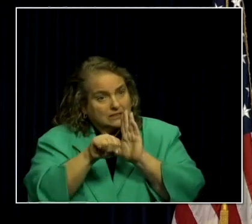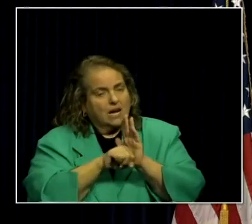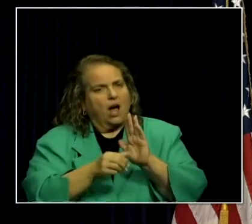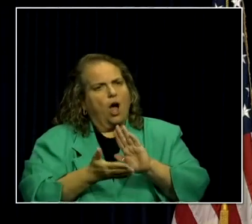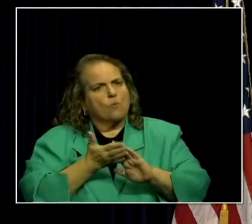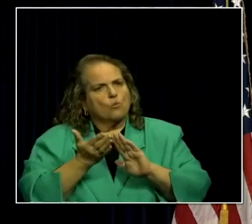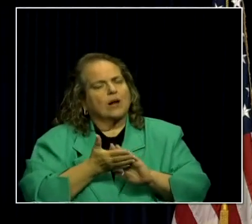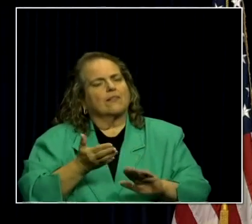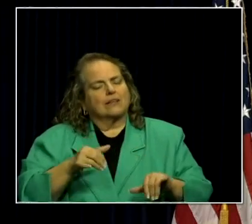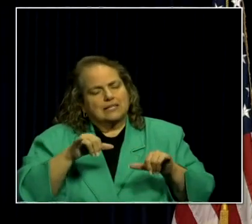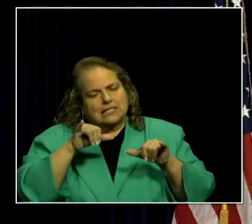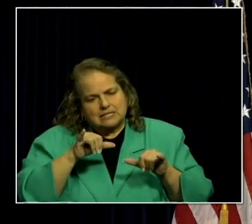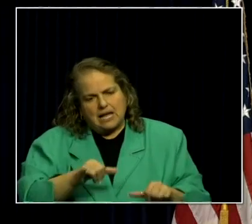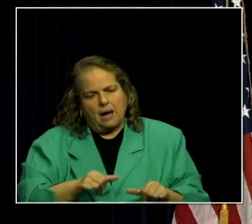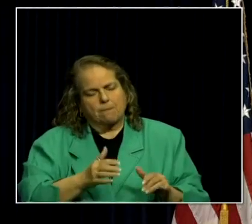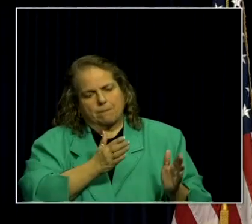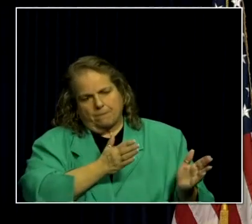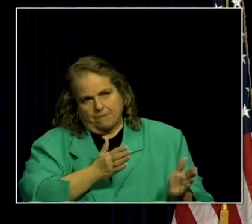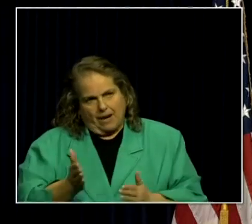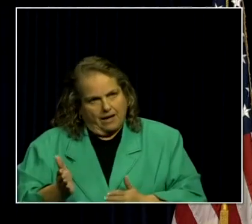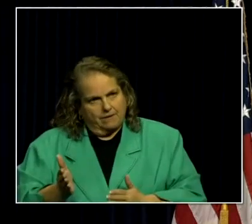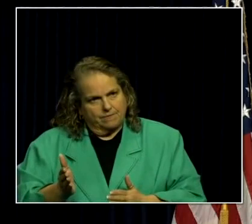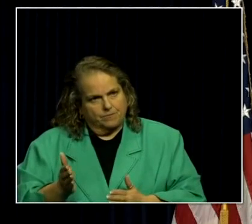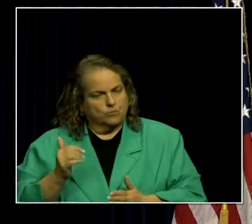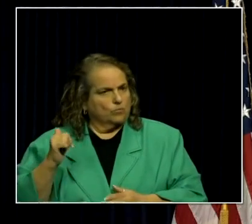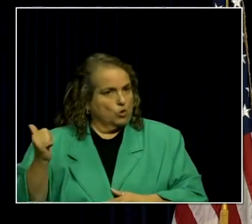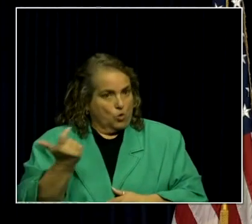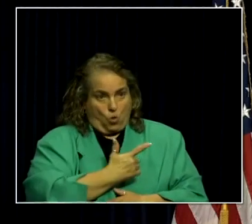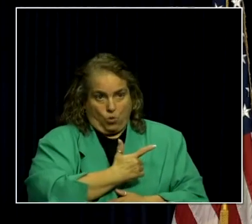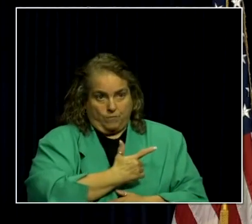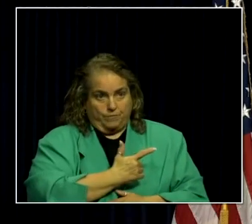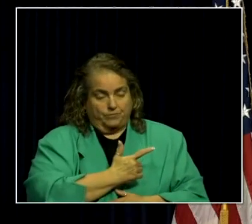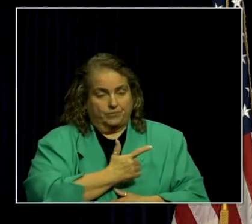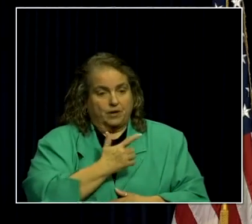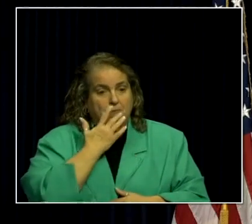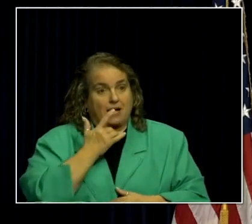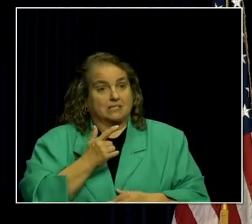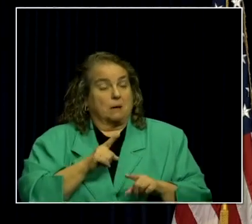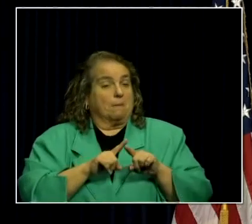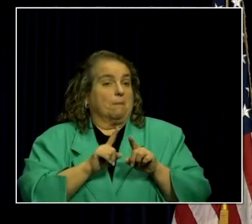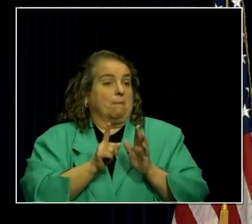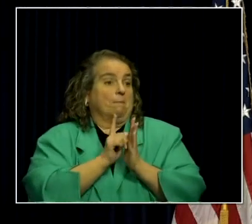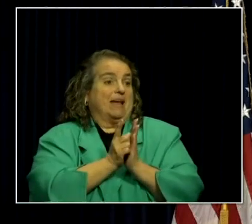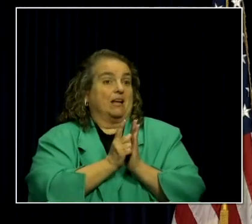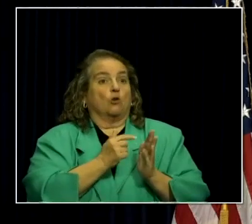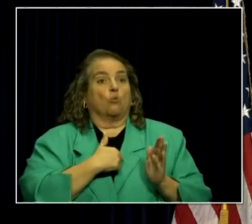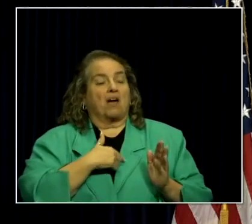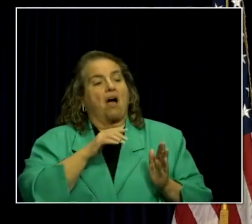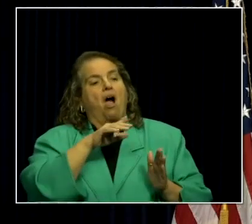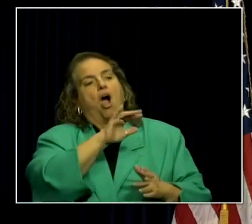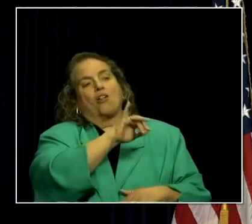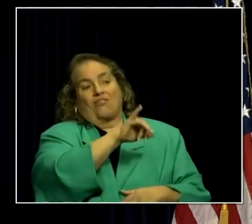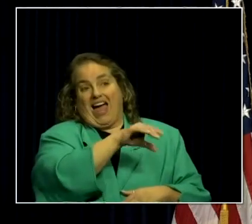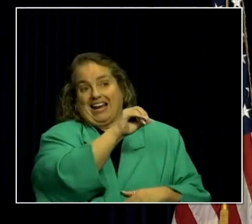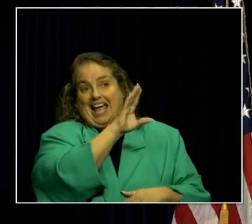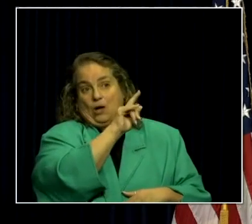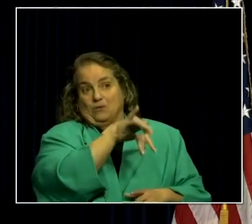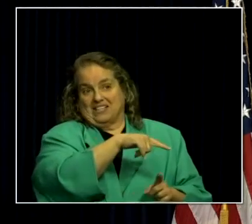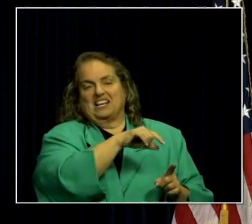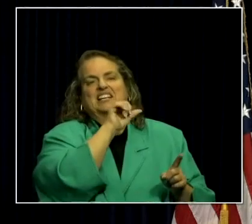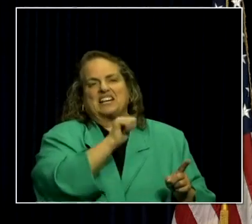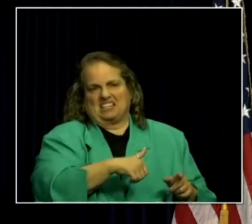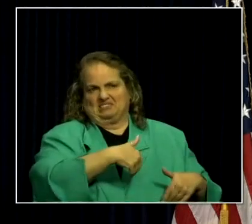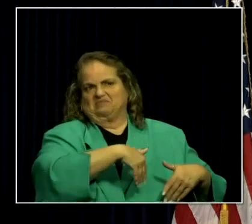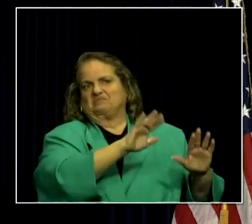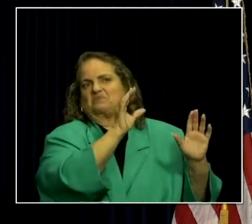under the very same game plan. Because the moment that we relax something in County A, someone